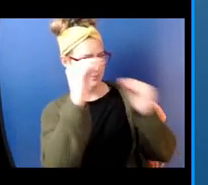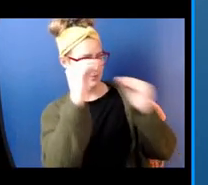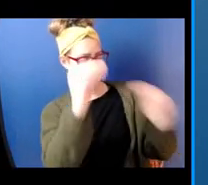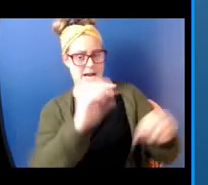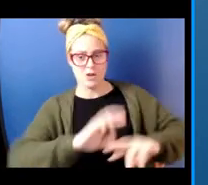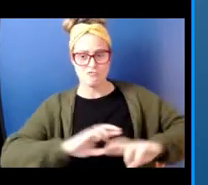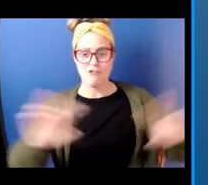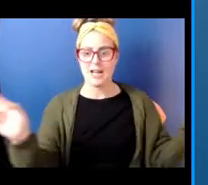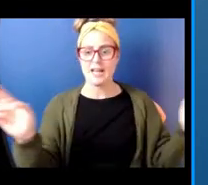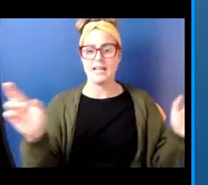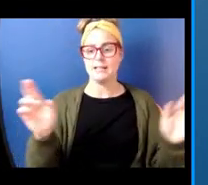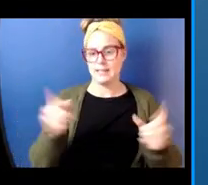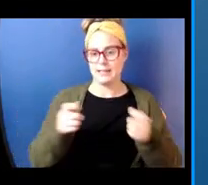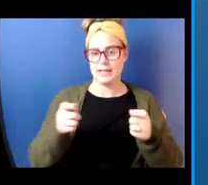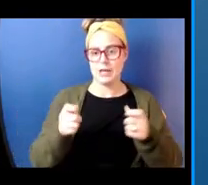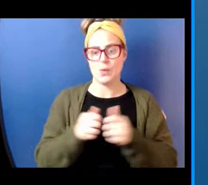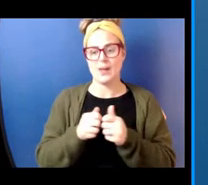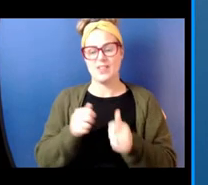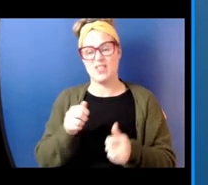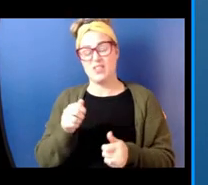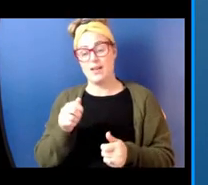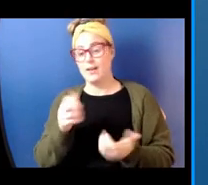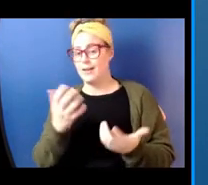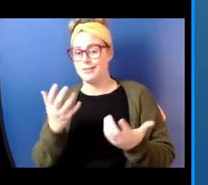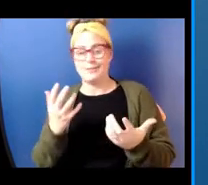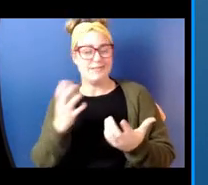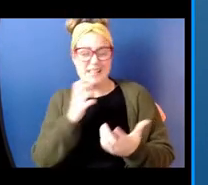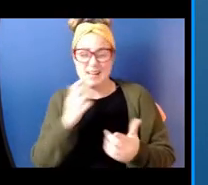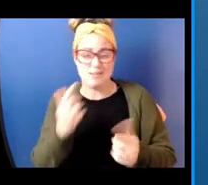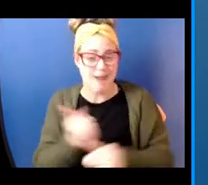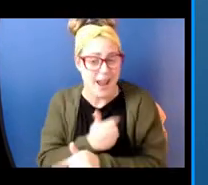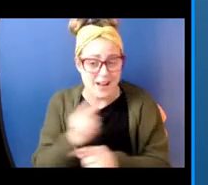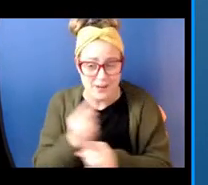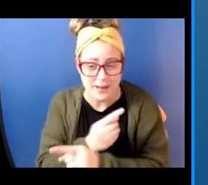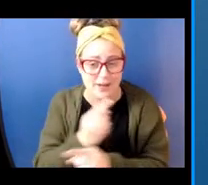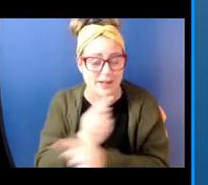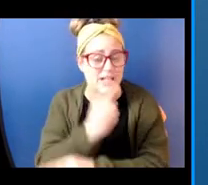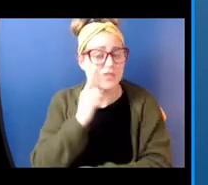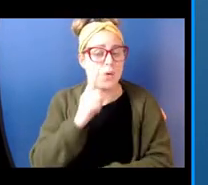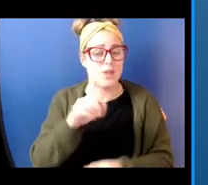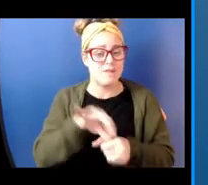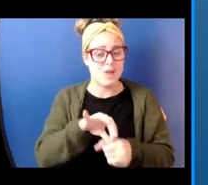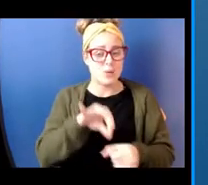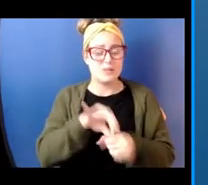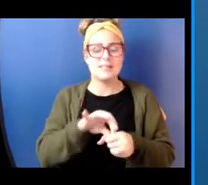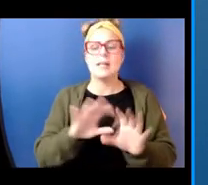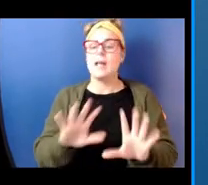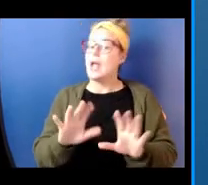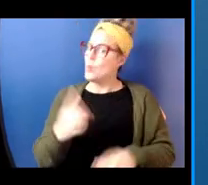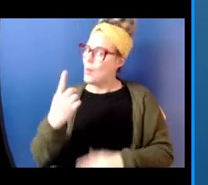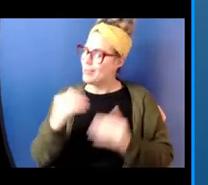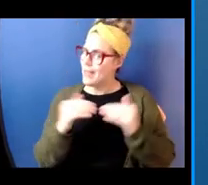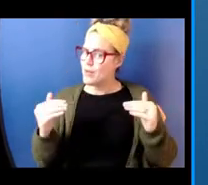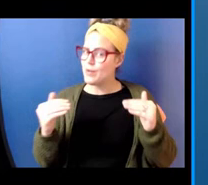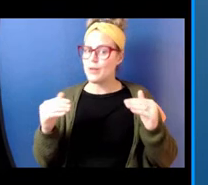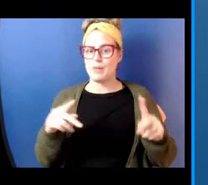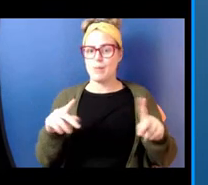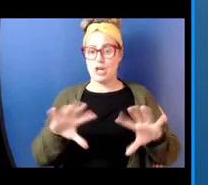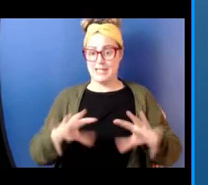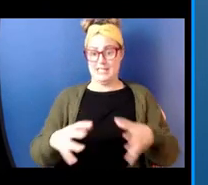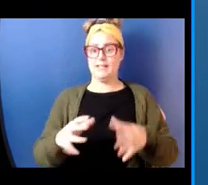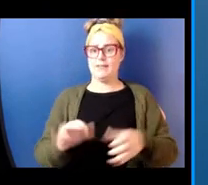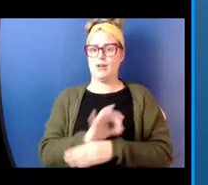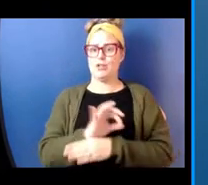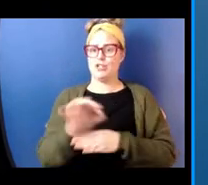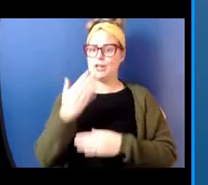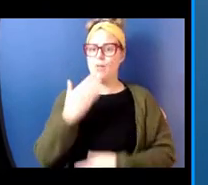irregularities around melon votes and so on one level the party is really functioning very well and